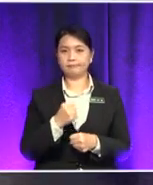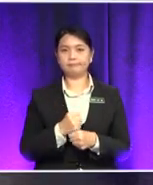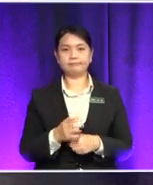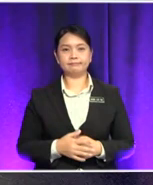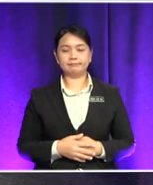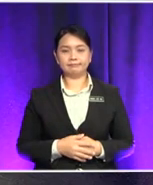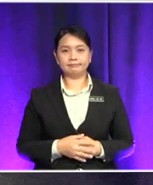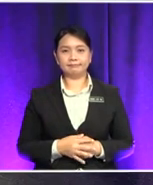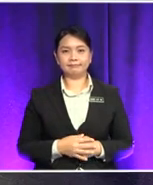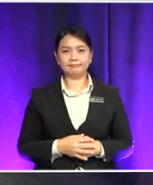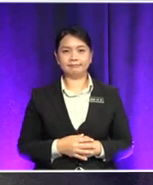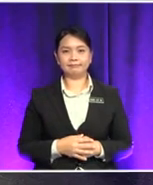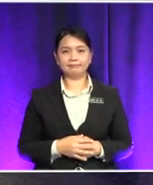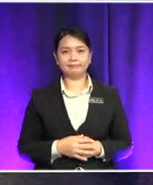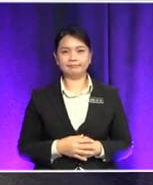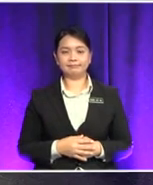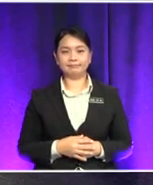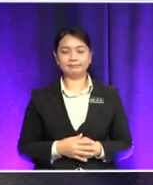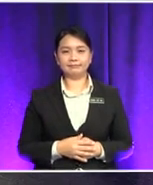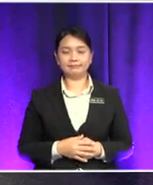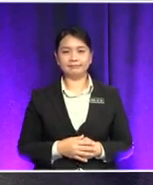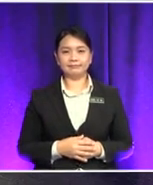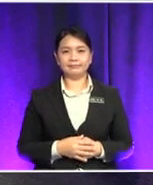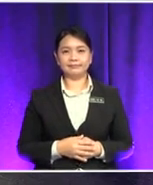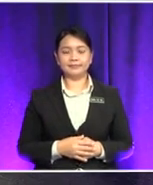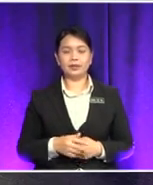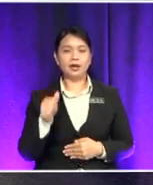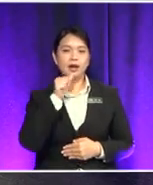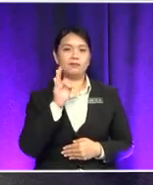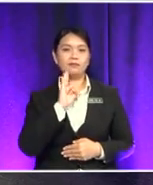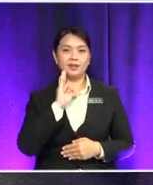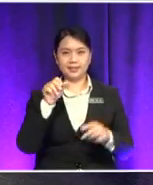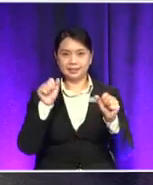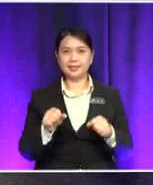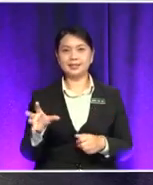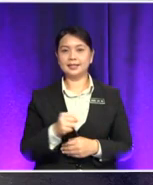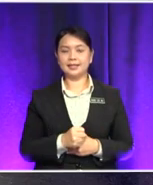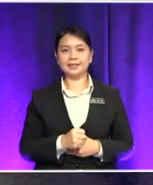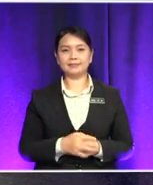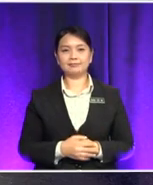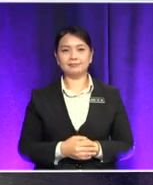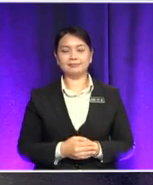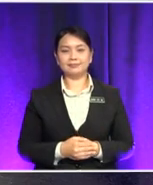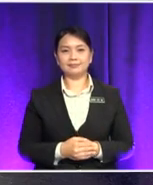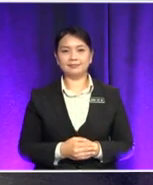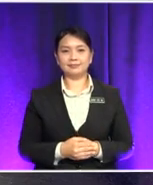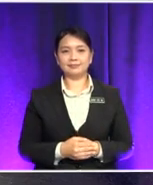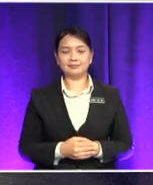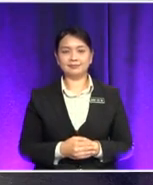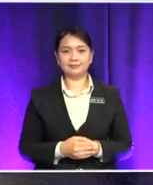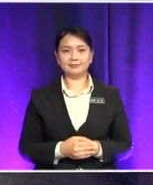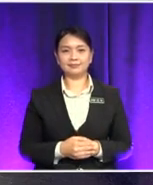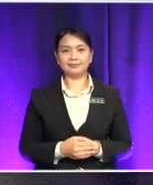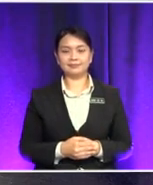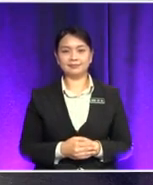mind brewing to start. Before that, we should give Alpha too. Oh, Alpha. Sorry, it wasn't Ain. It was Alpha. Okay. So I'm sure